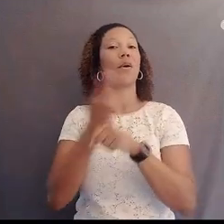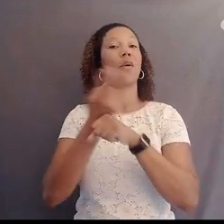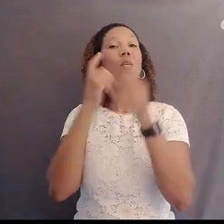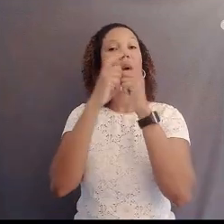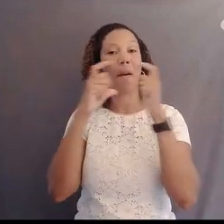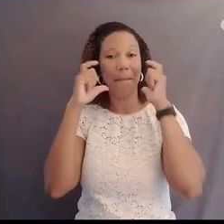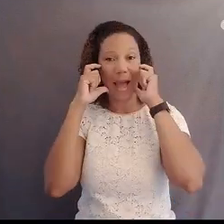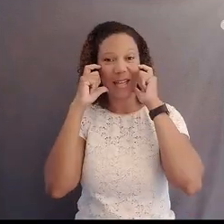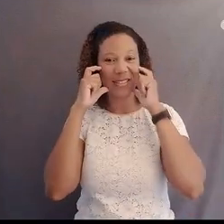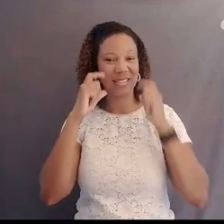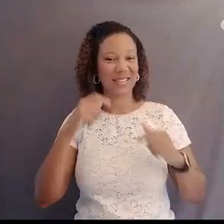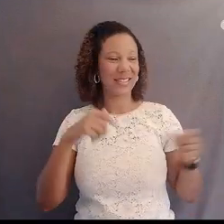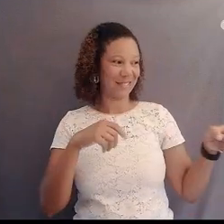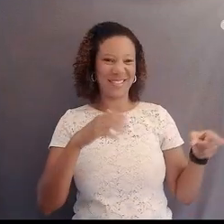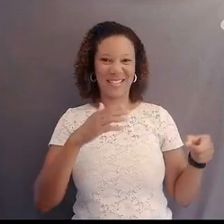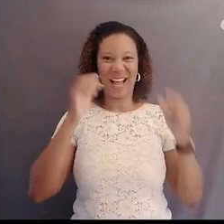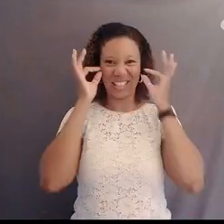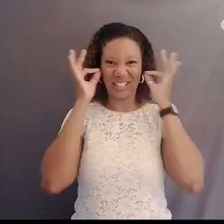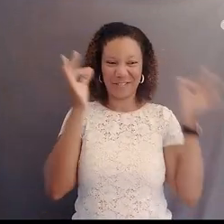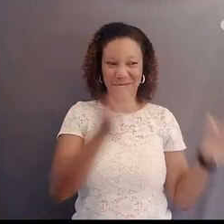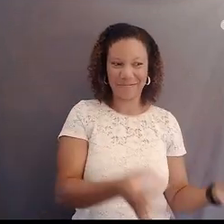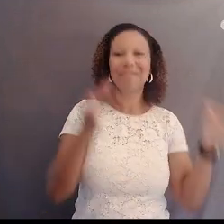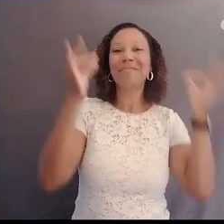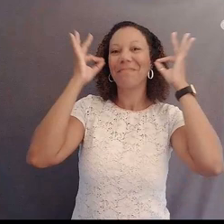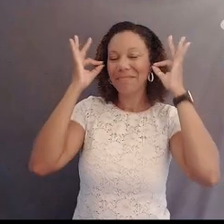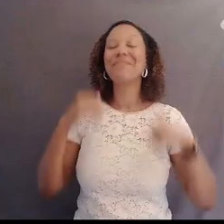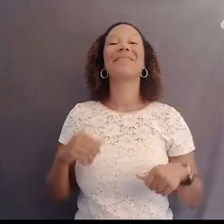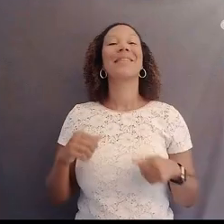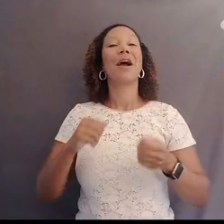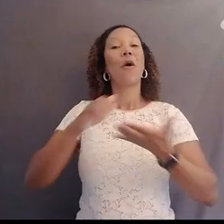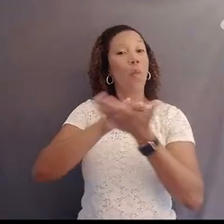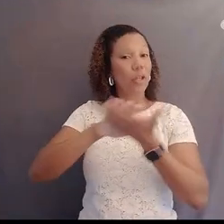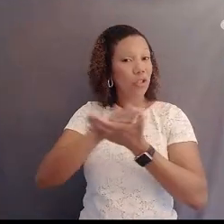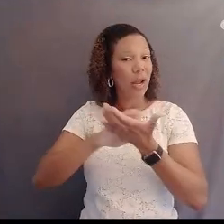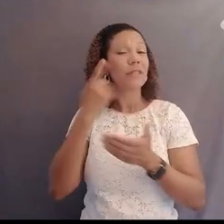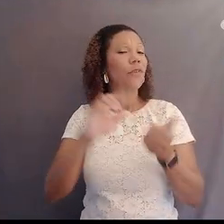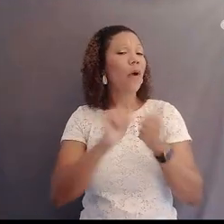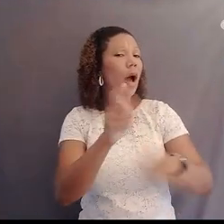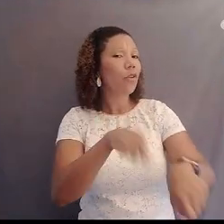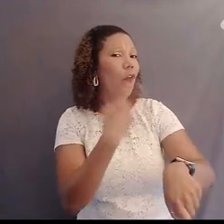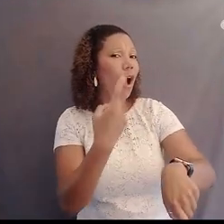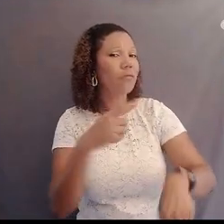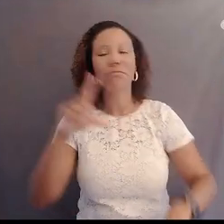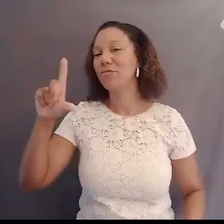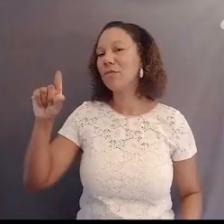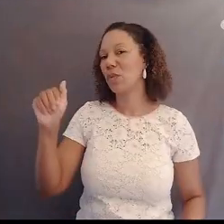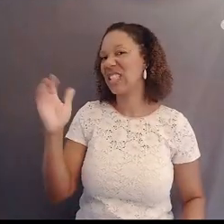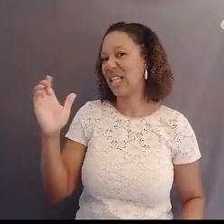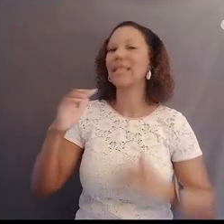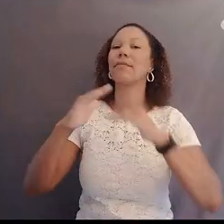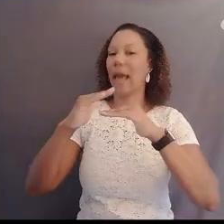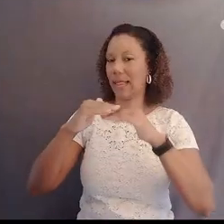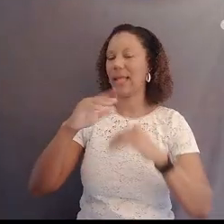Talking about washing hands frequently. For how long? 20 seconds. At least.